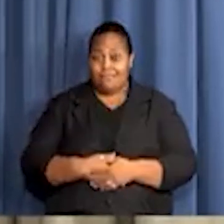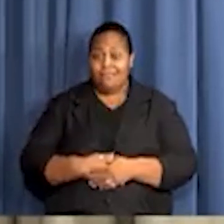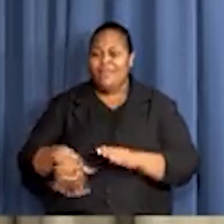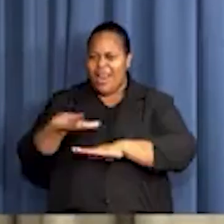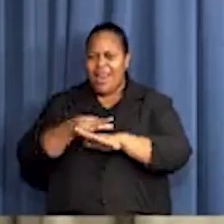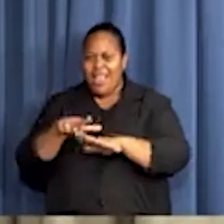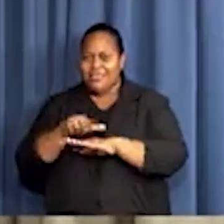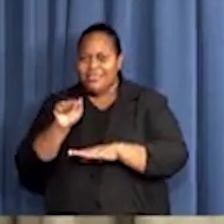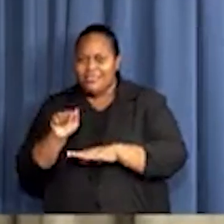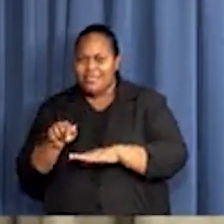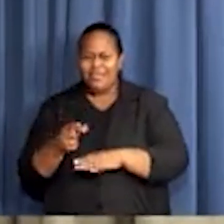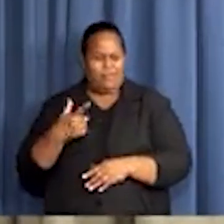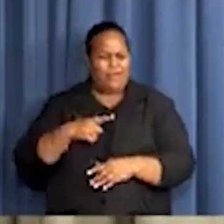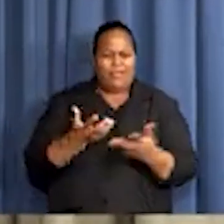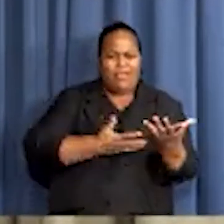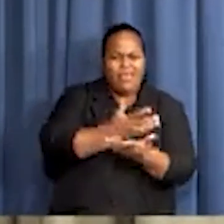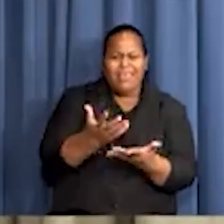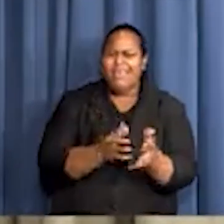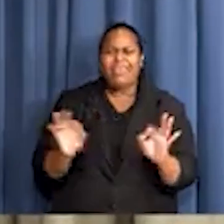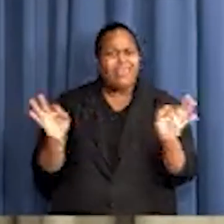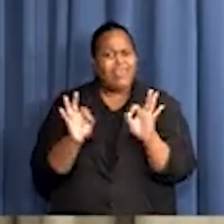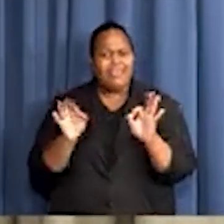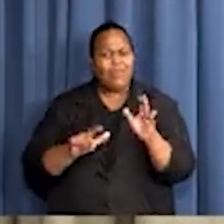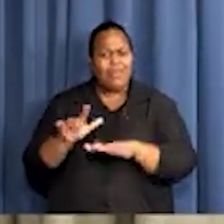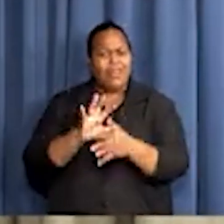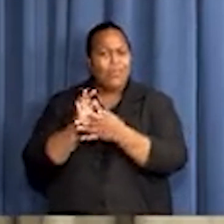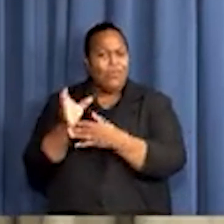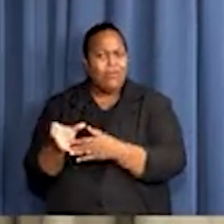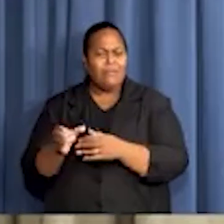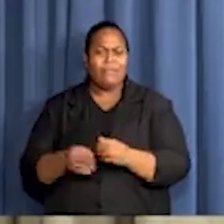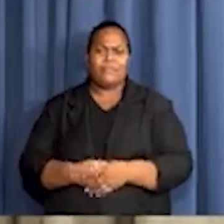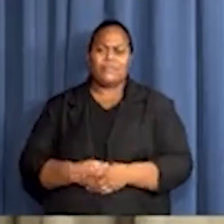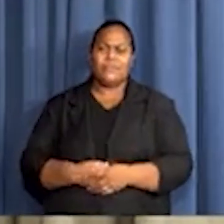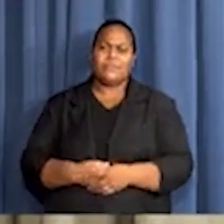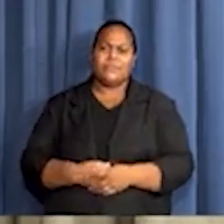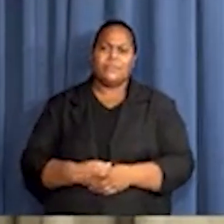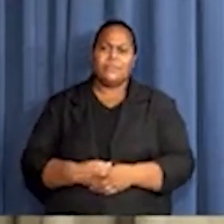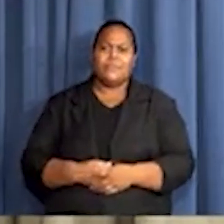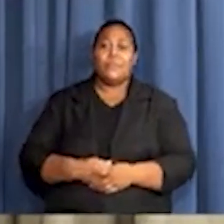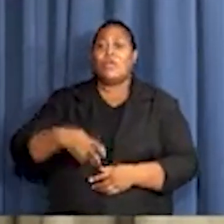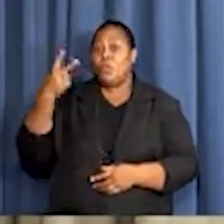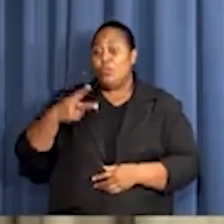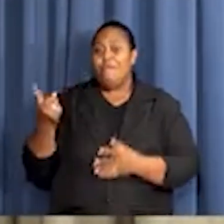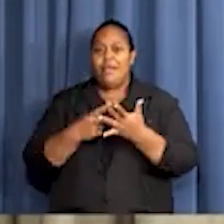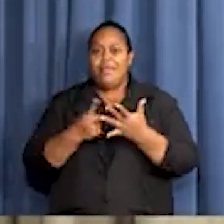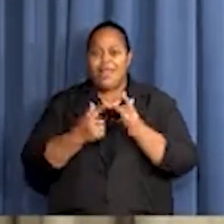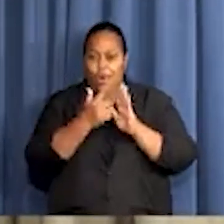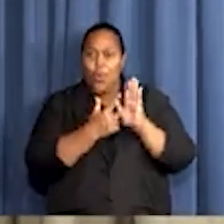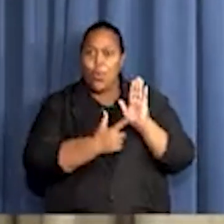haste, without consultation with the landowners. At least 12 other pieces of